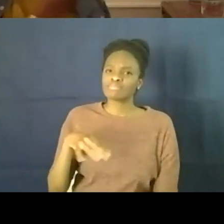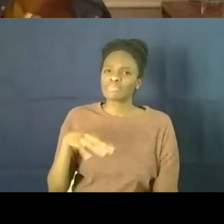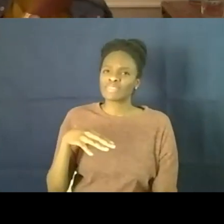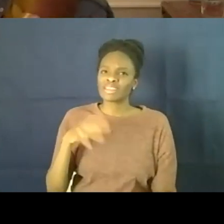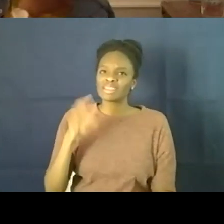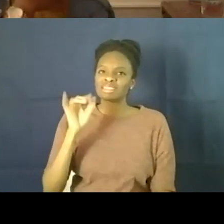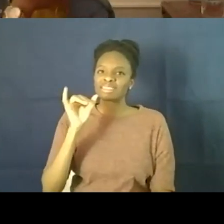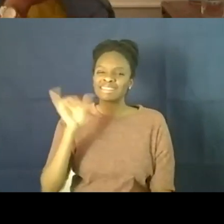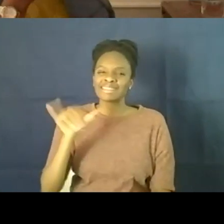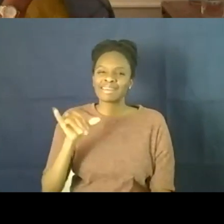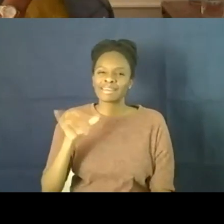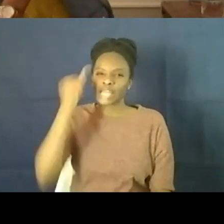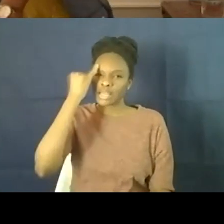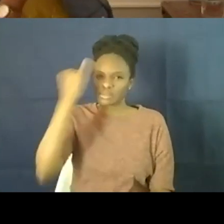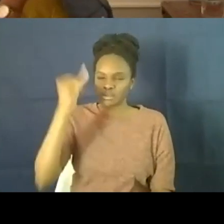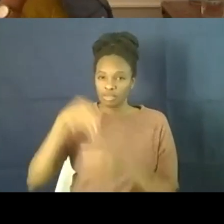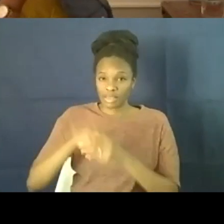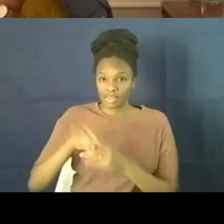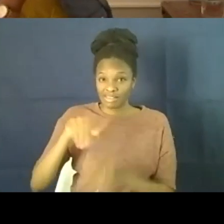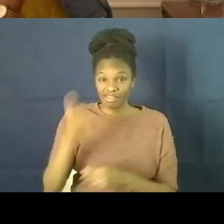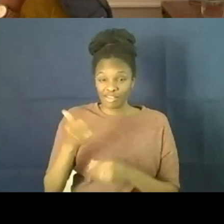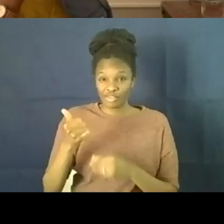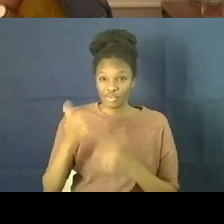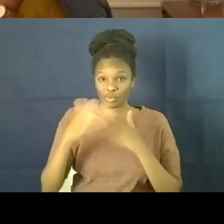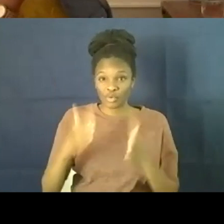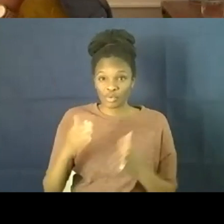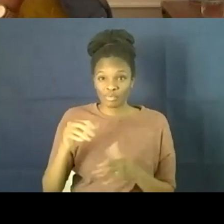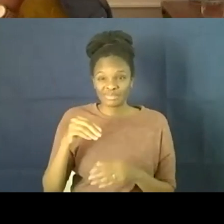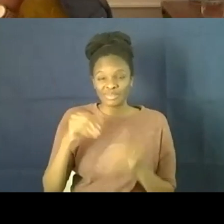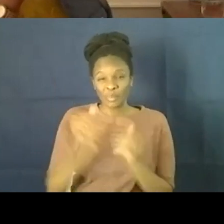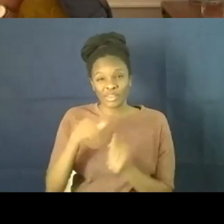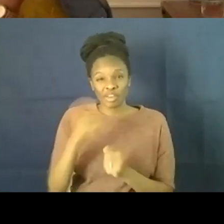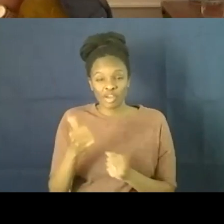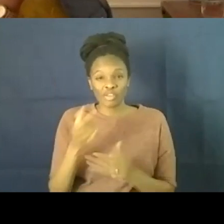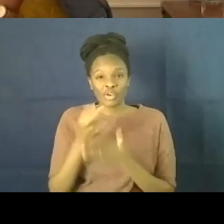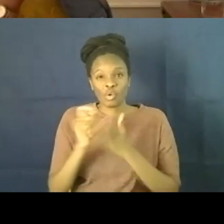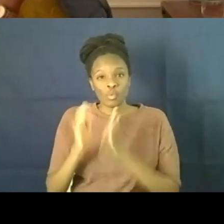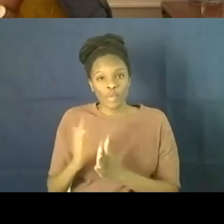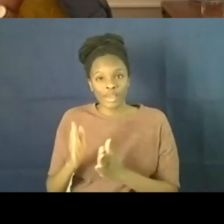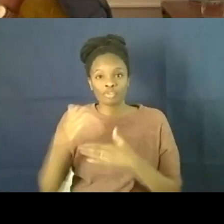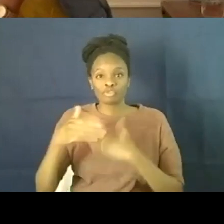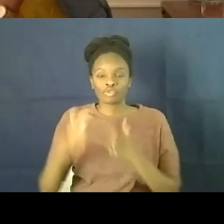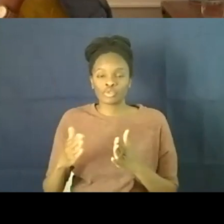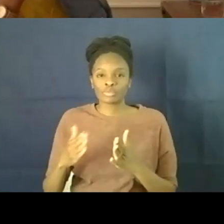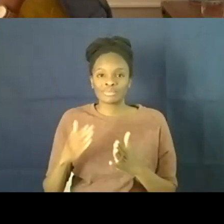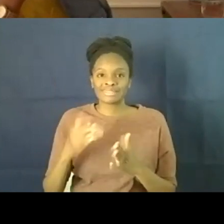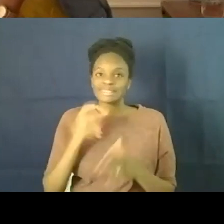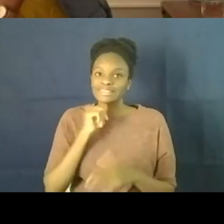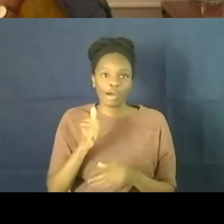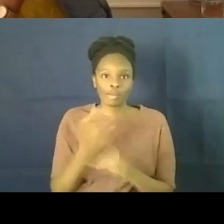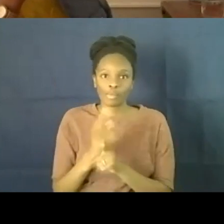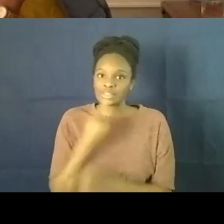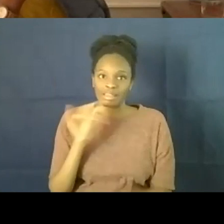like an idea, and in another room, another writer's room, you might feel like, God, that's probably not the appropriate thing to say. Maybe that's a little too personal. There was no line